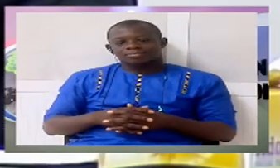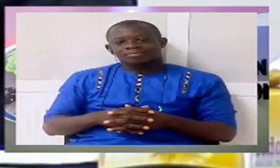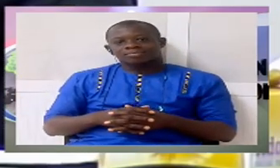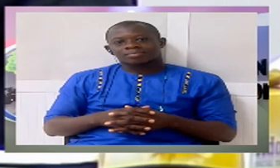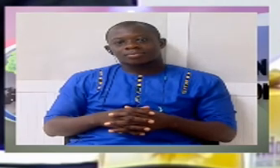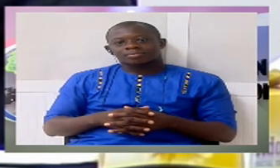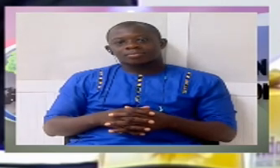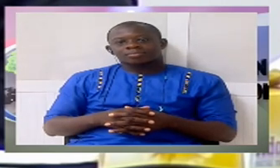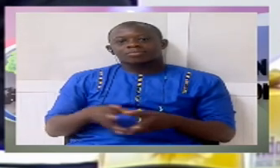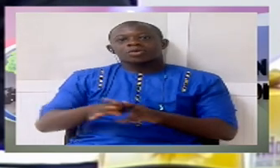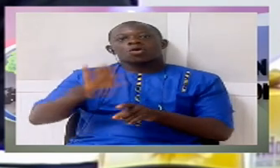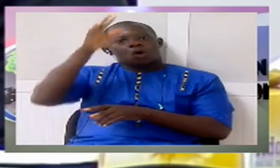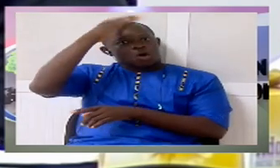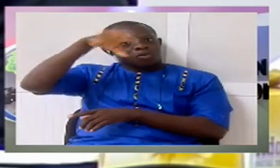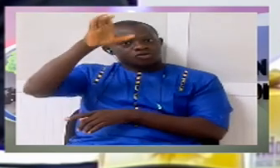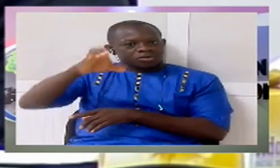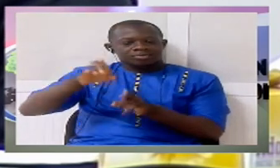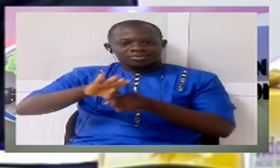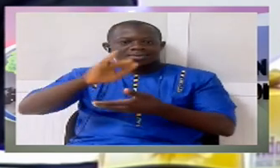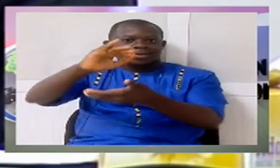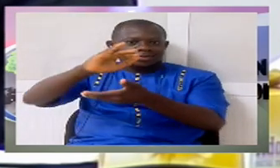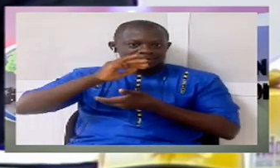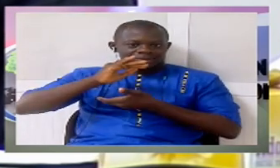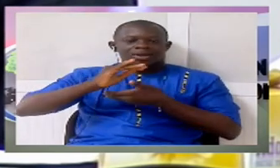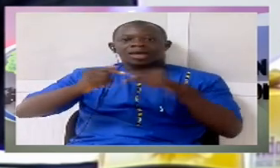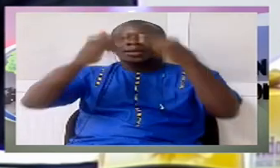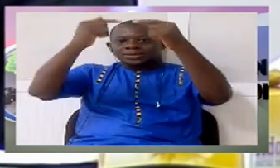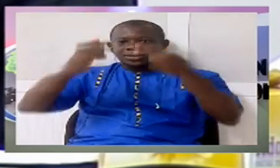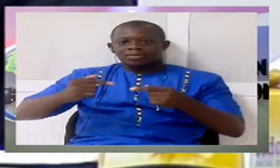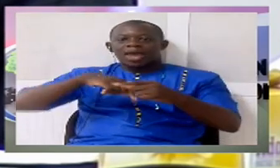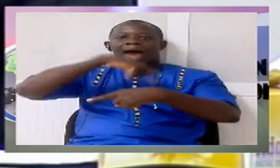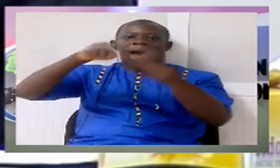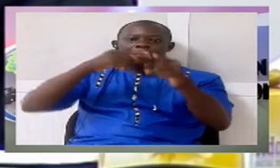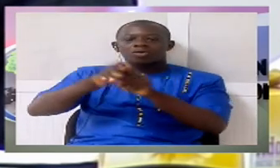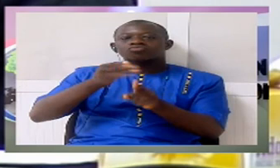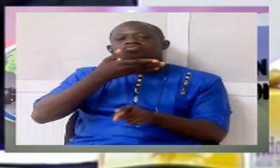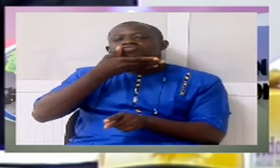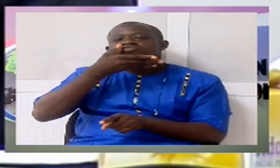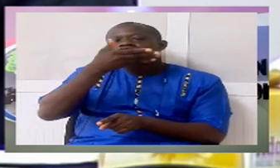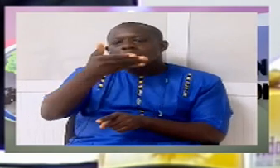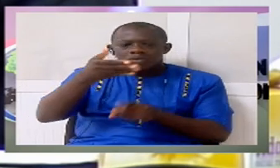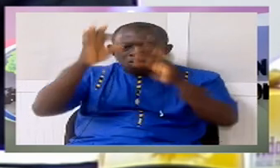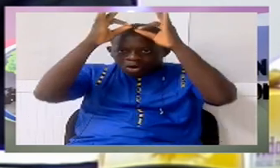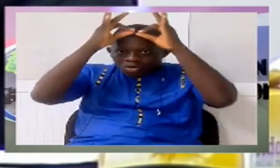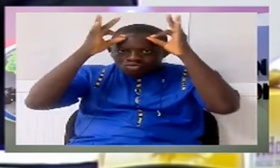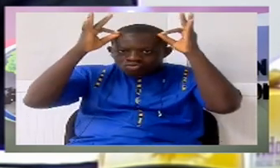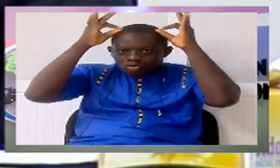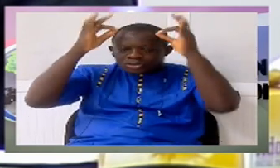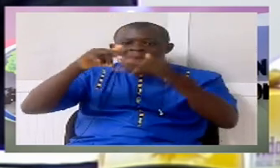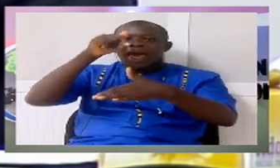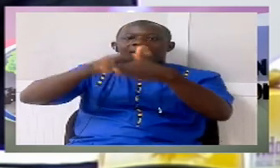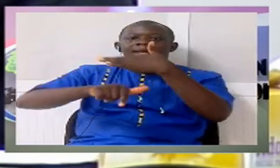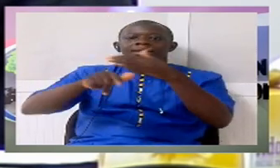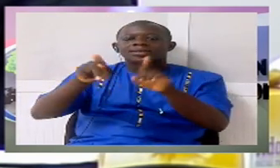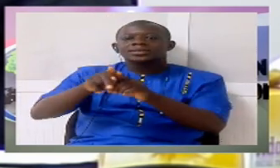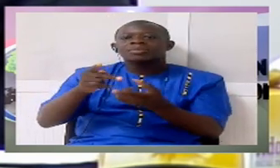The commission has received a statement about a young nurse in Kaur